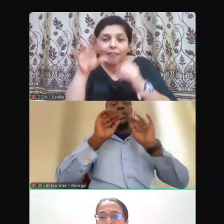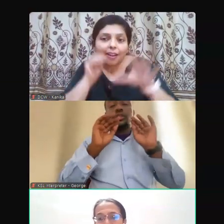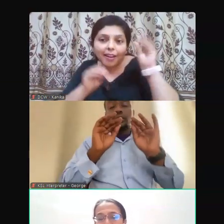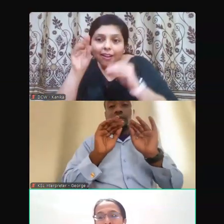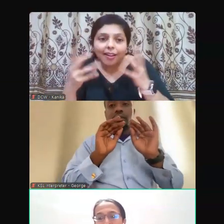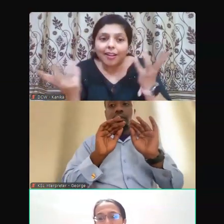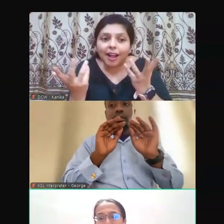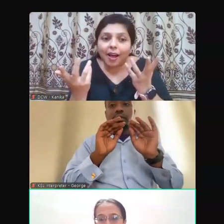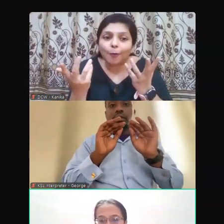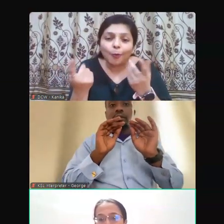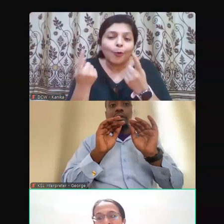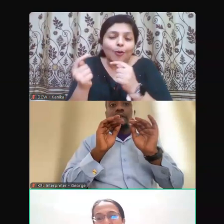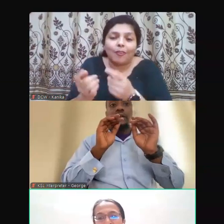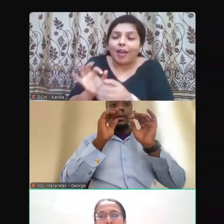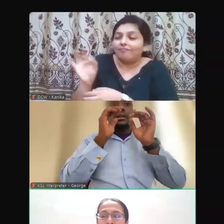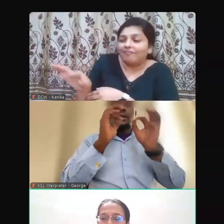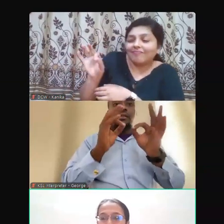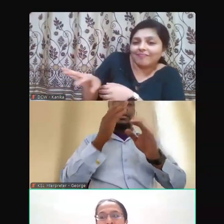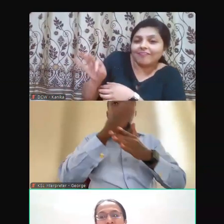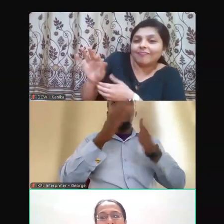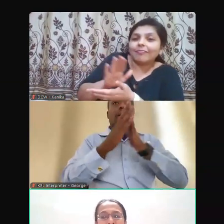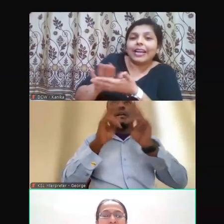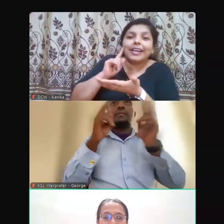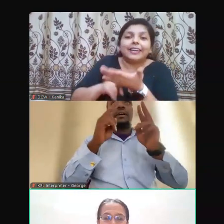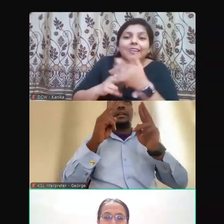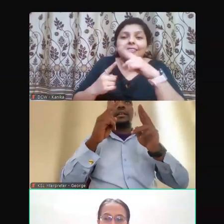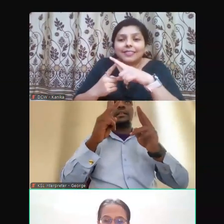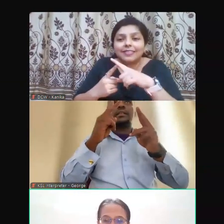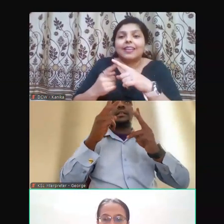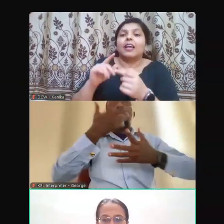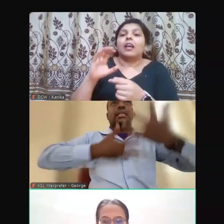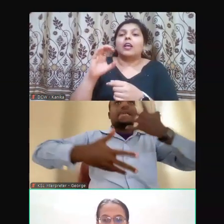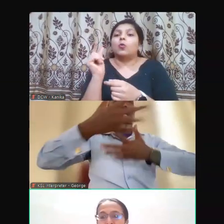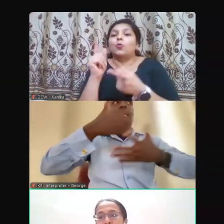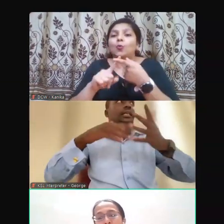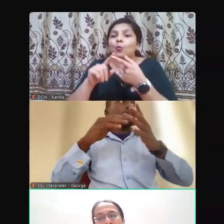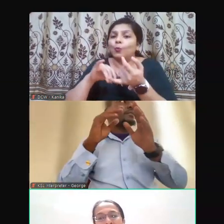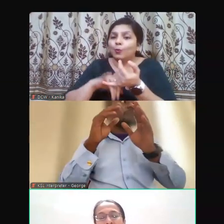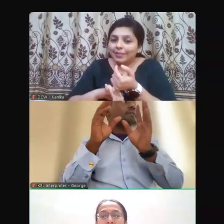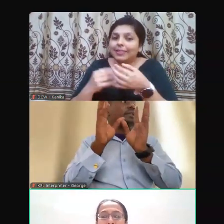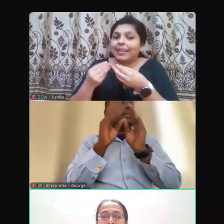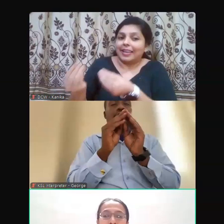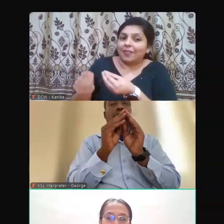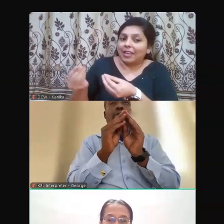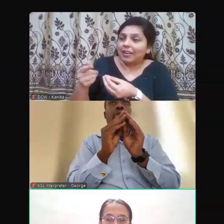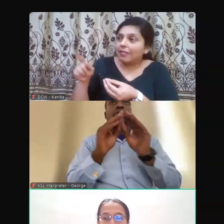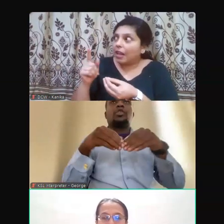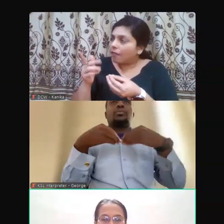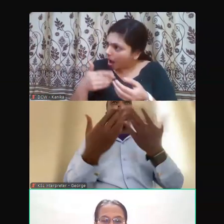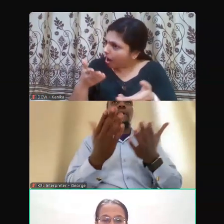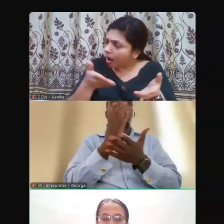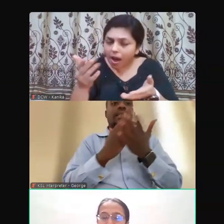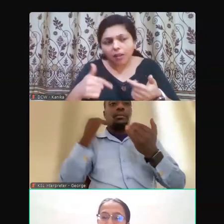if you build a very interactive session, you allow the child to function a little independently. You provide some clues,